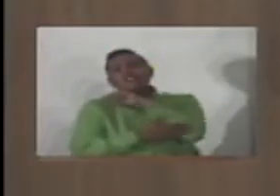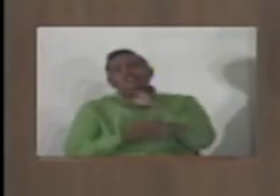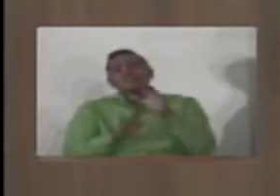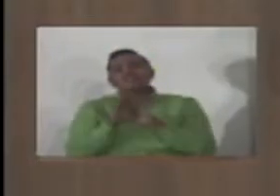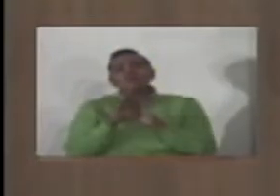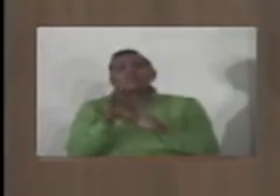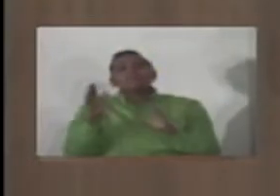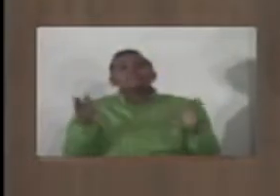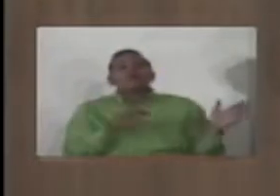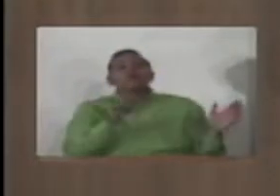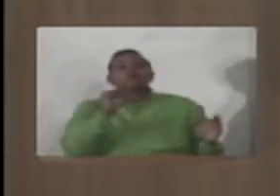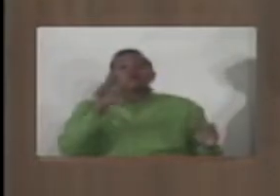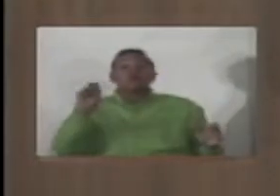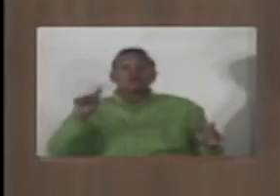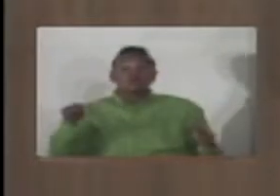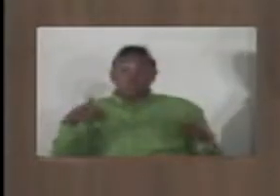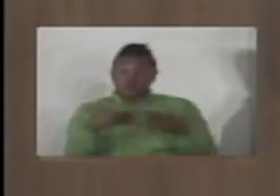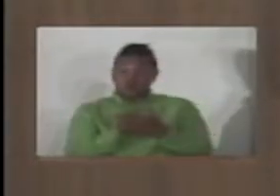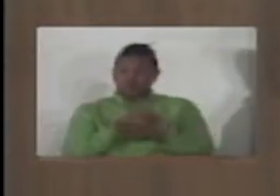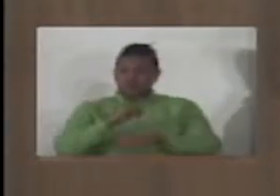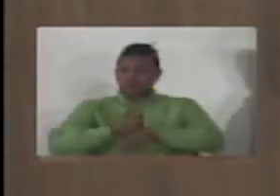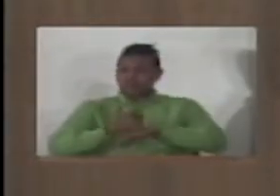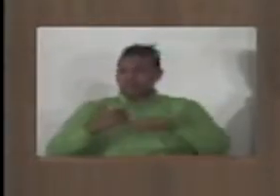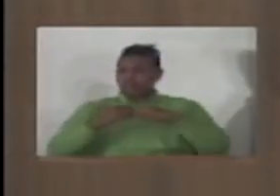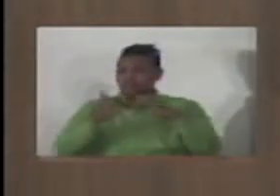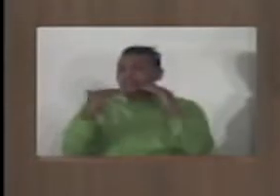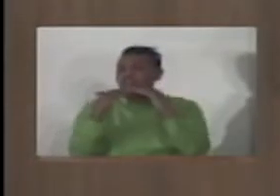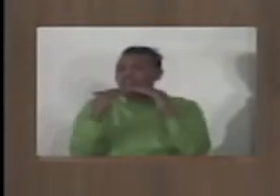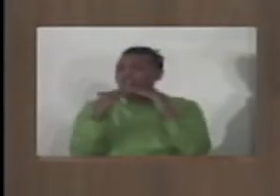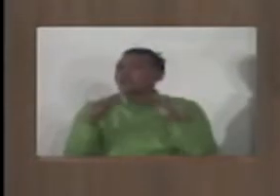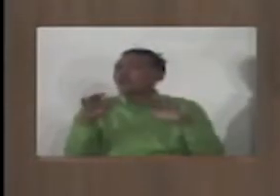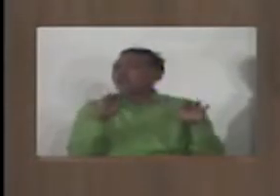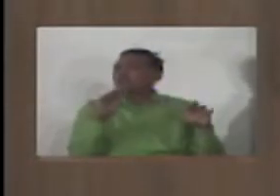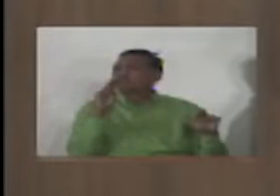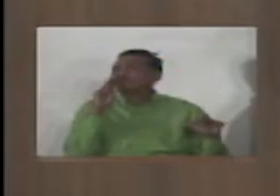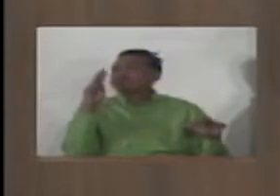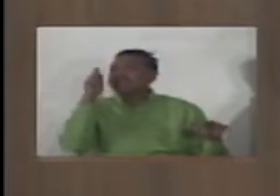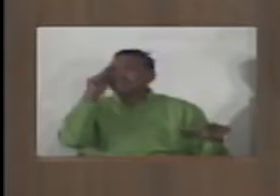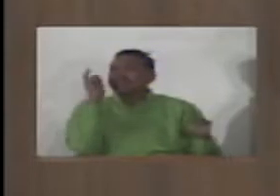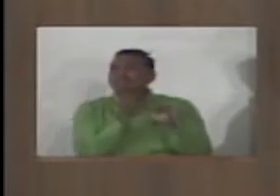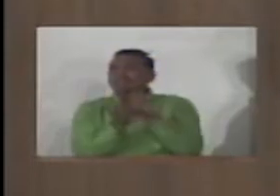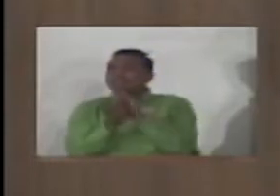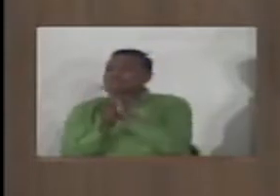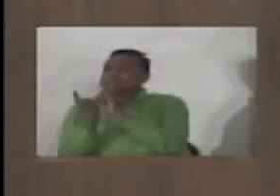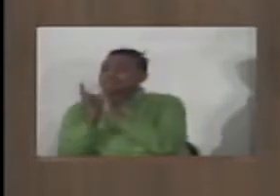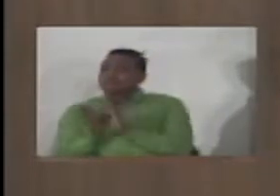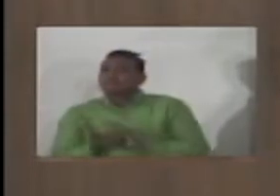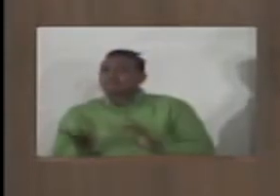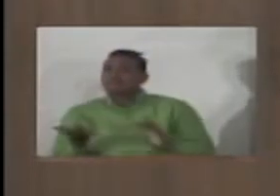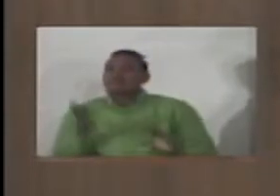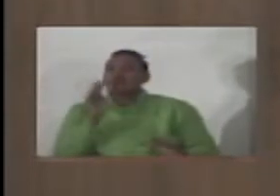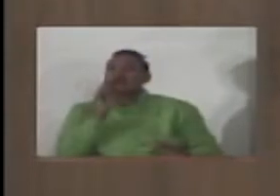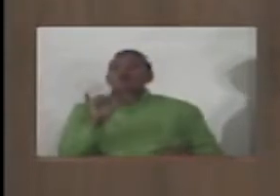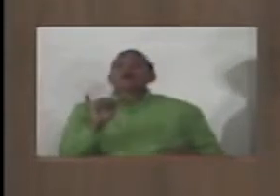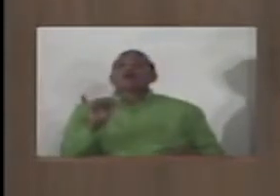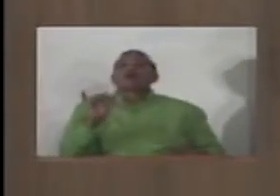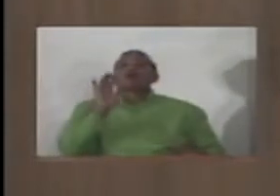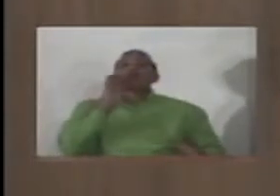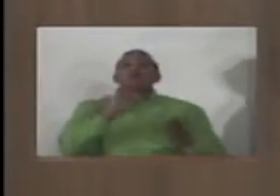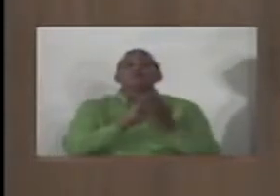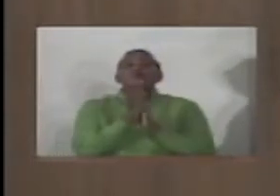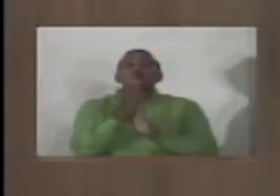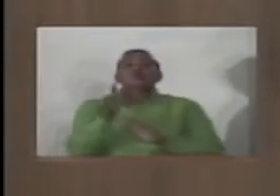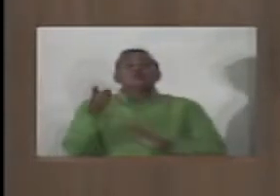2030. But this new face of justice, Mr. Speaker, will graduate into what will be the mantra of the Ministry